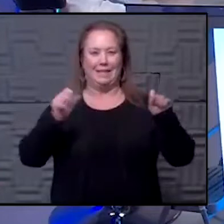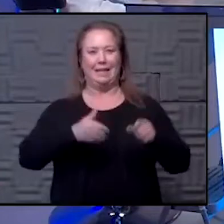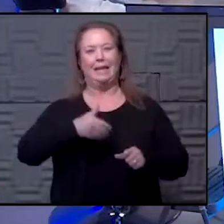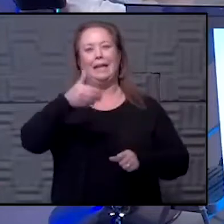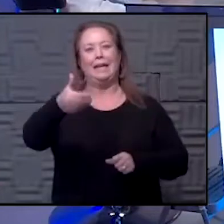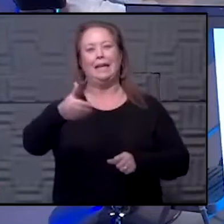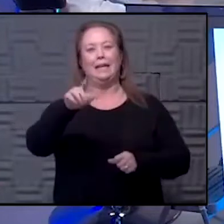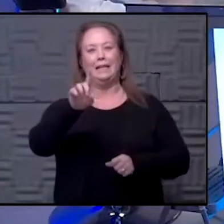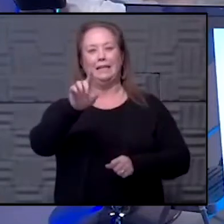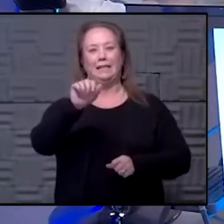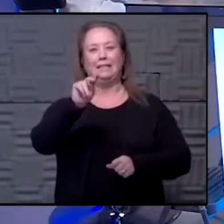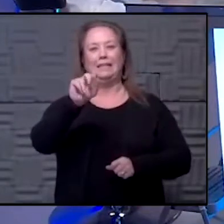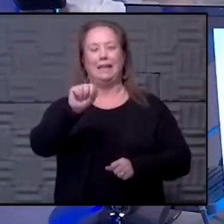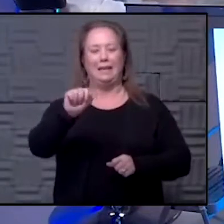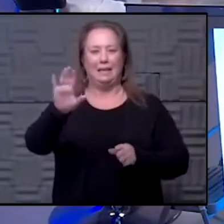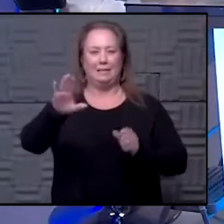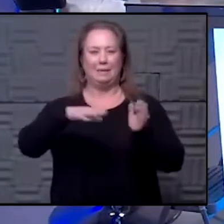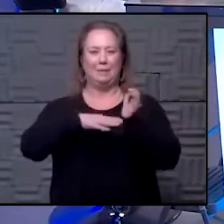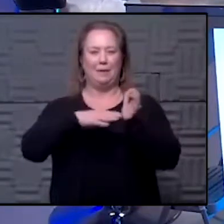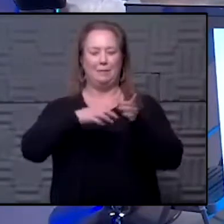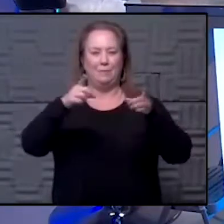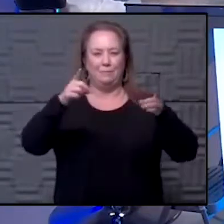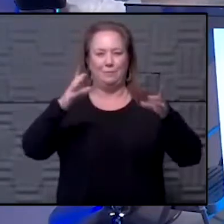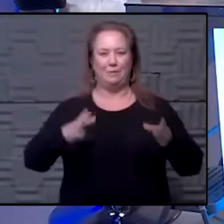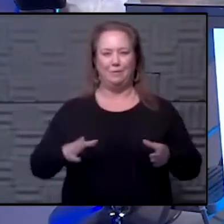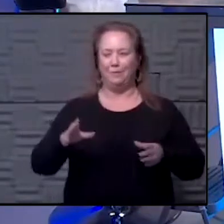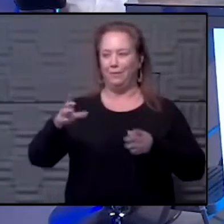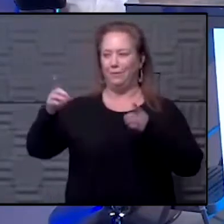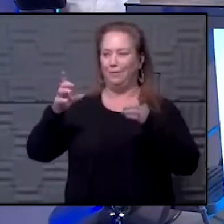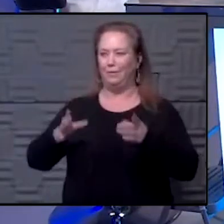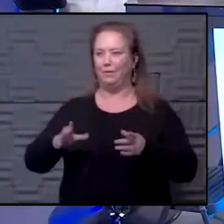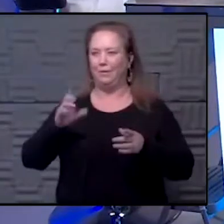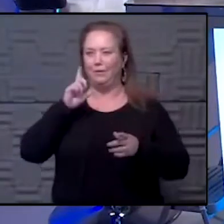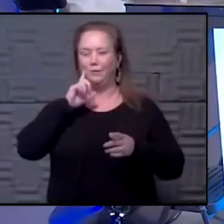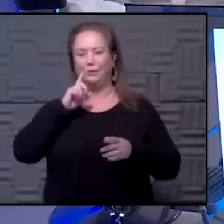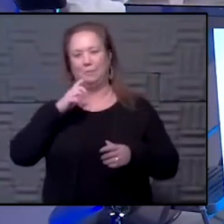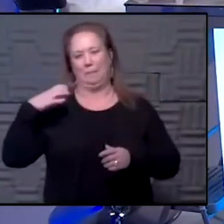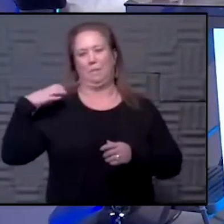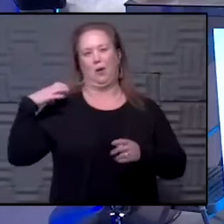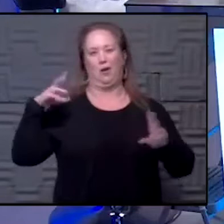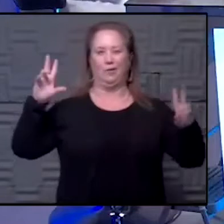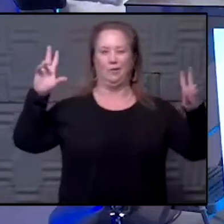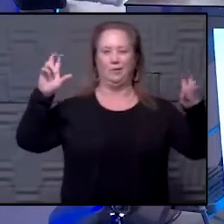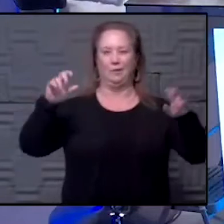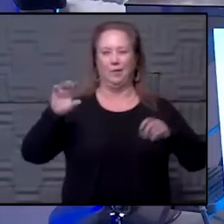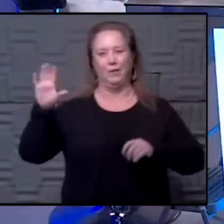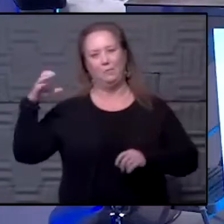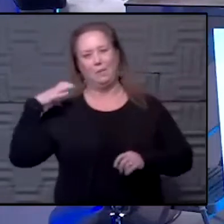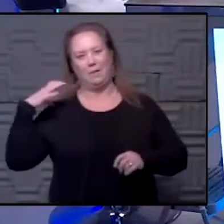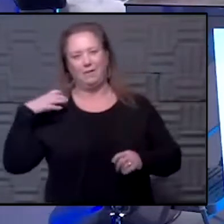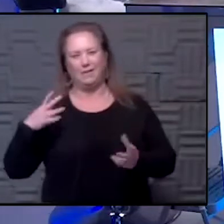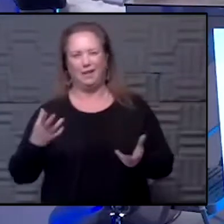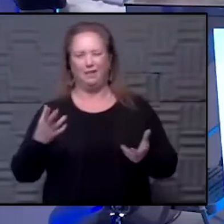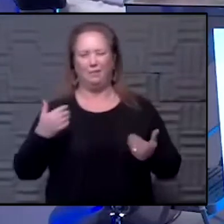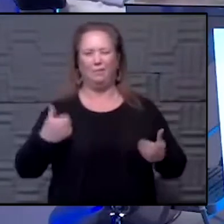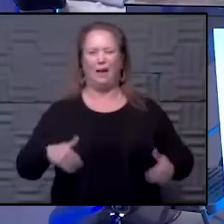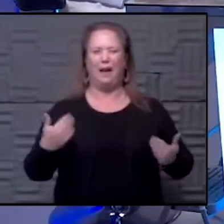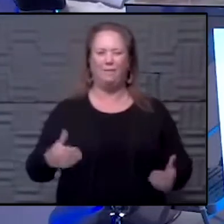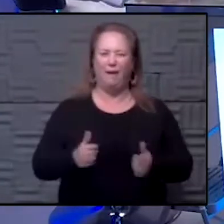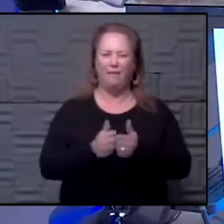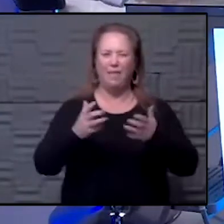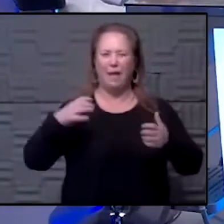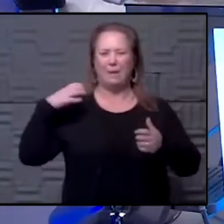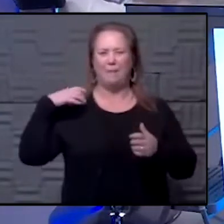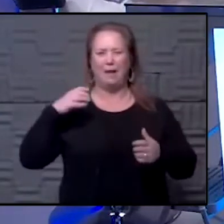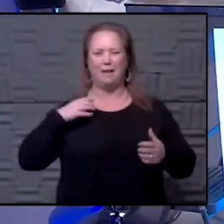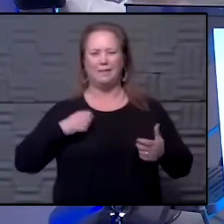medical director. He's medical director, but you're the director. She's my quasi boss, Well, and you're my boss. Yeah, you got a lot of bosses. The low